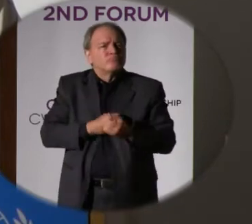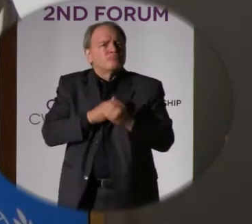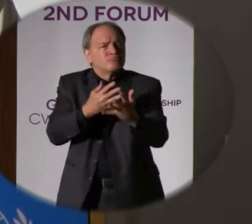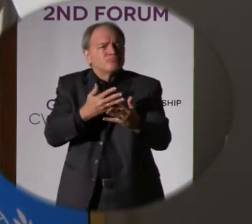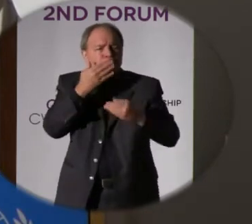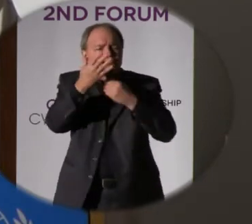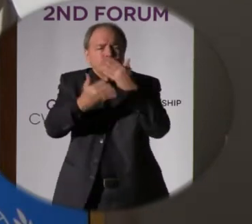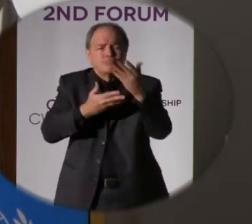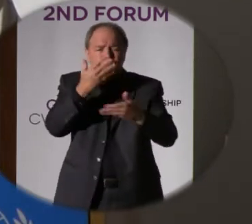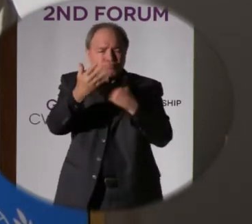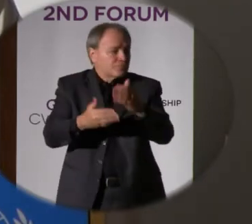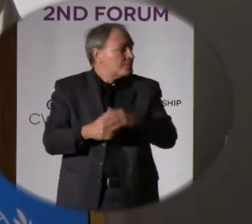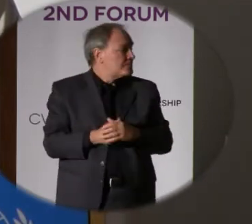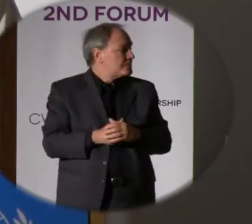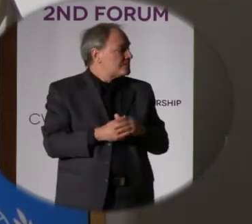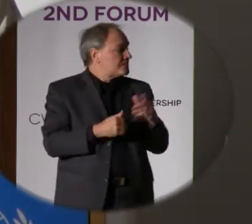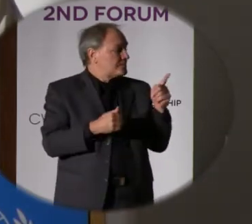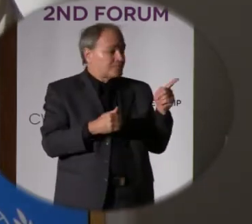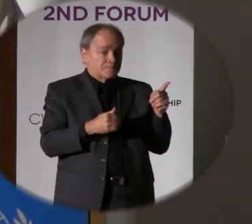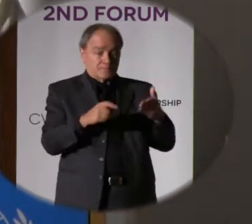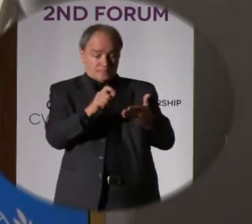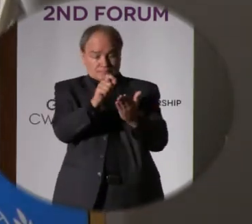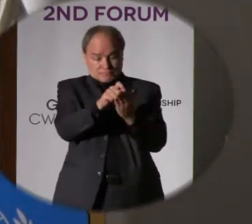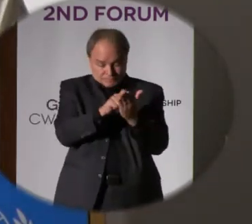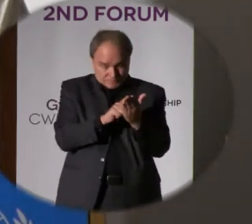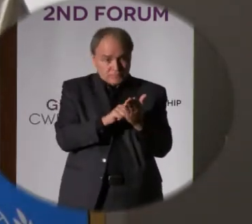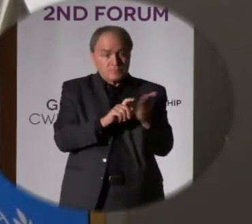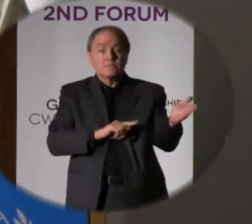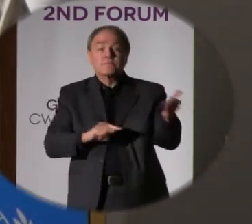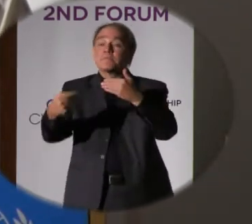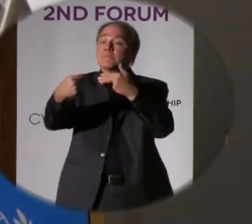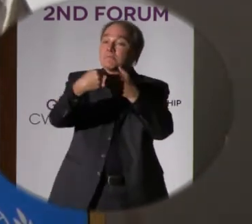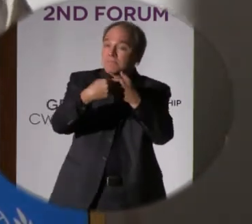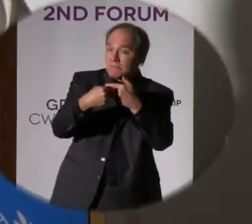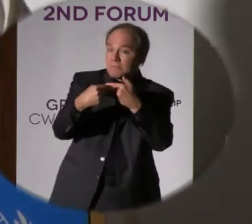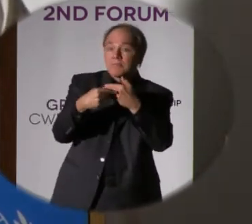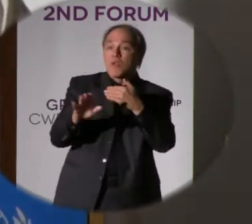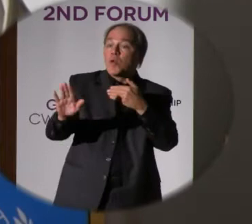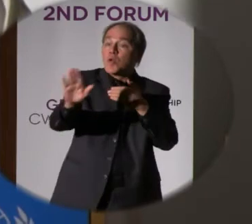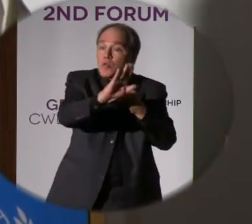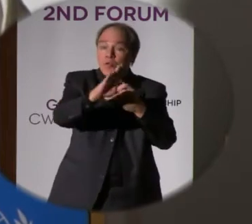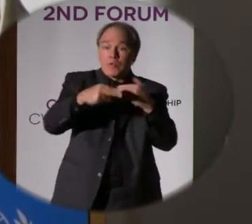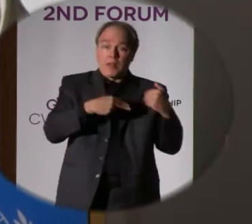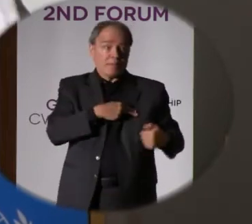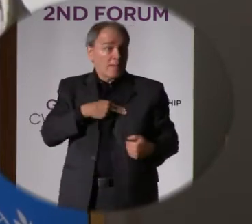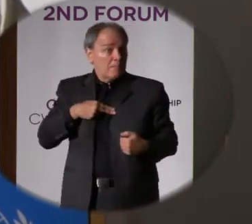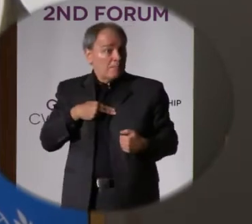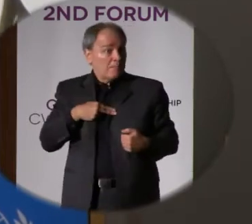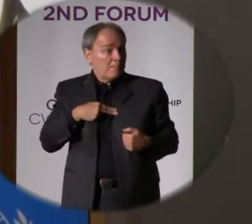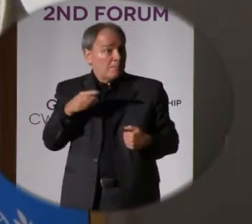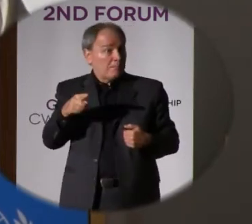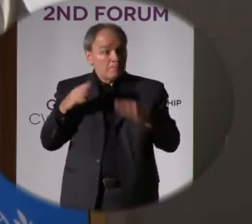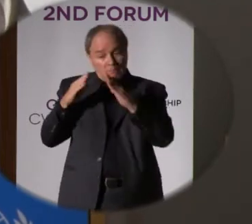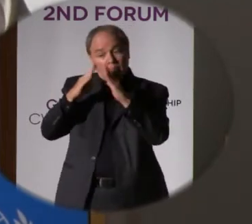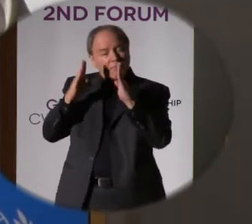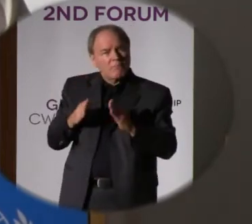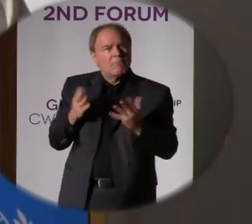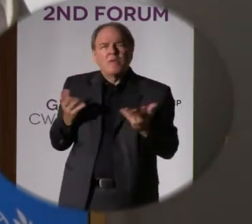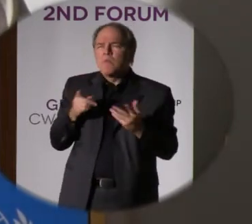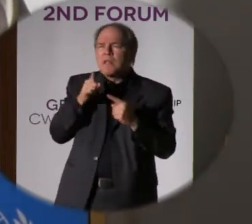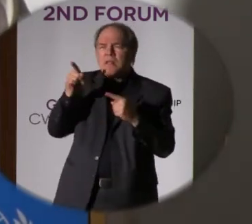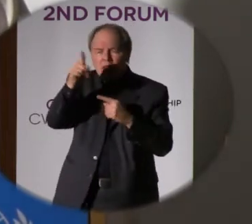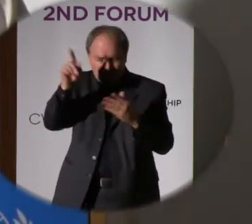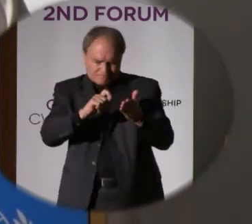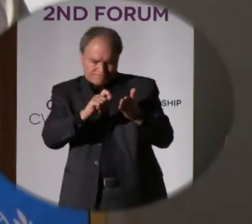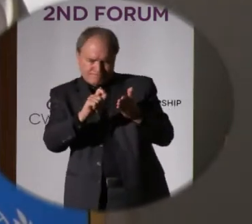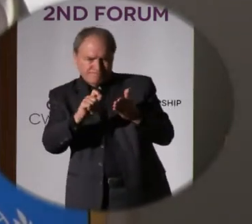the postcard. At the end of the day, we will collect these, and we'll use them, we'll analyze the